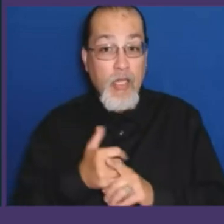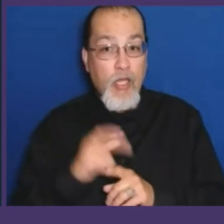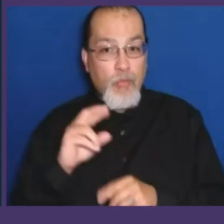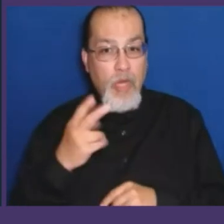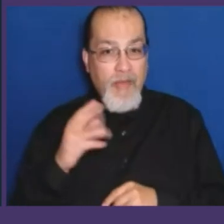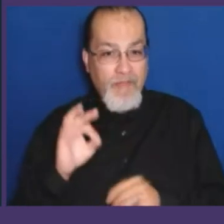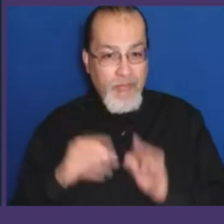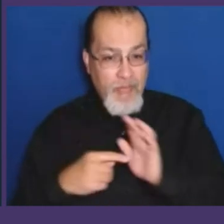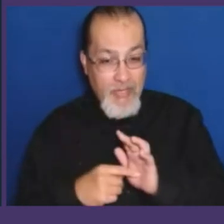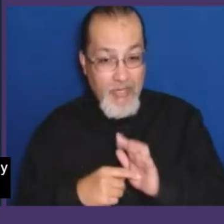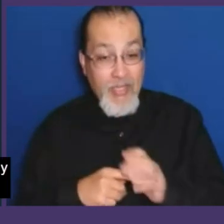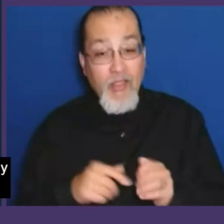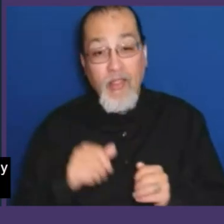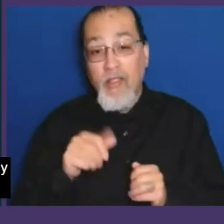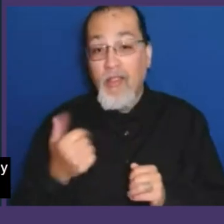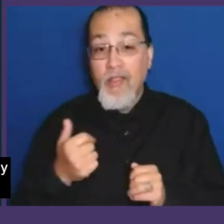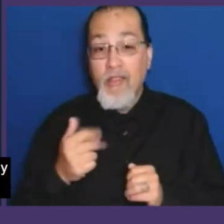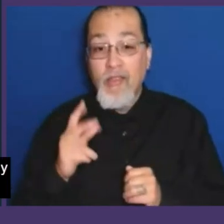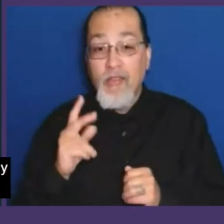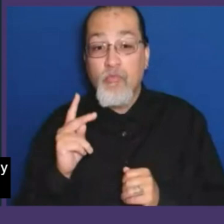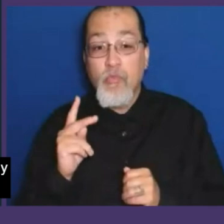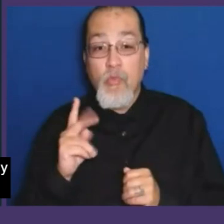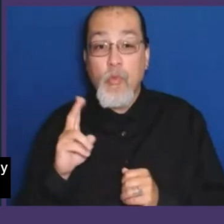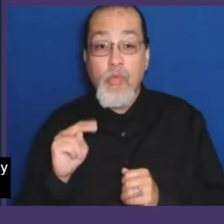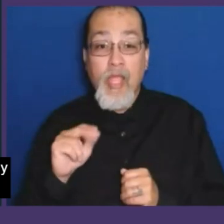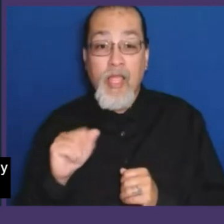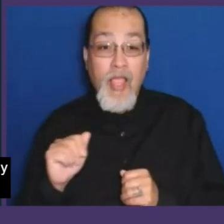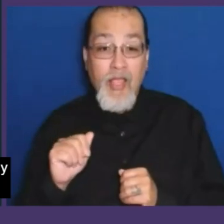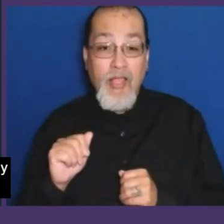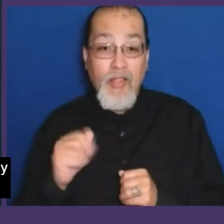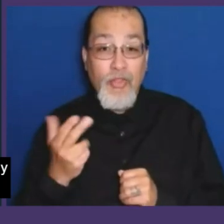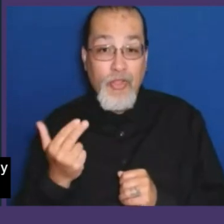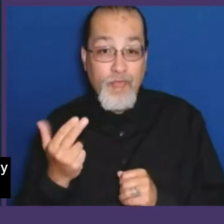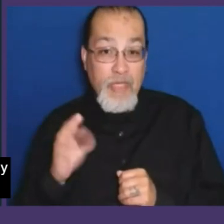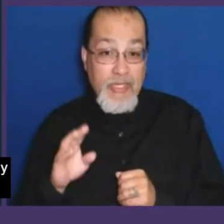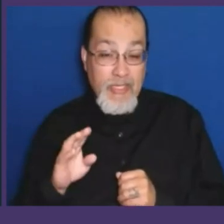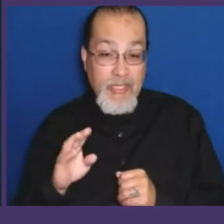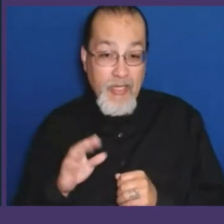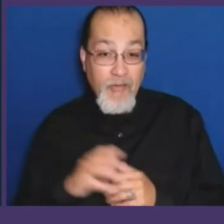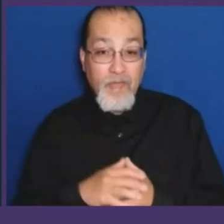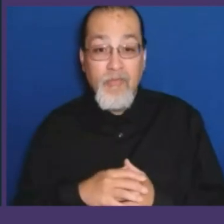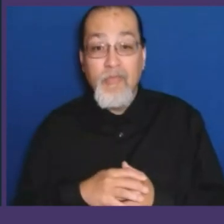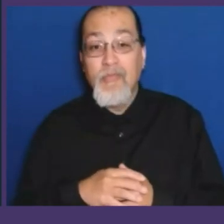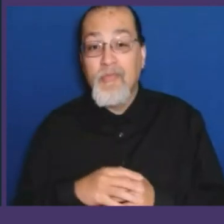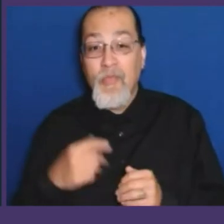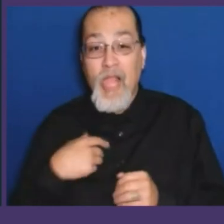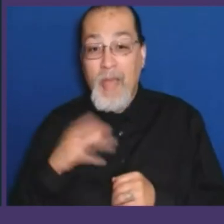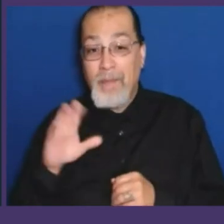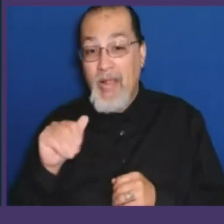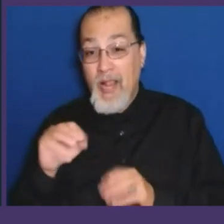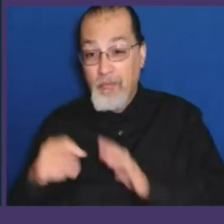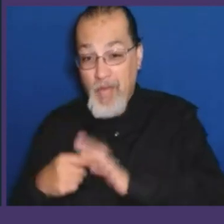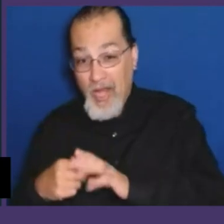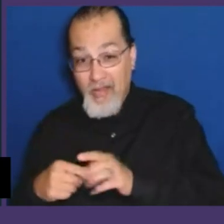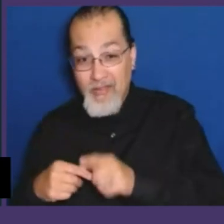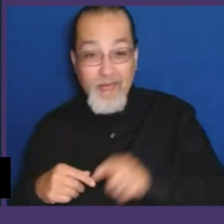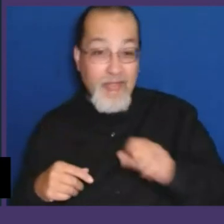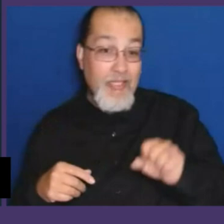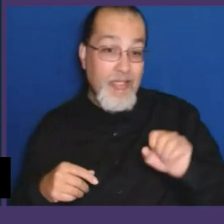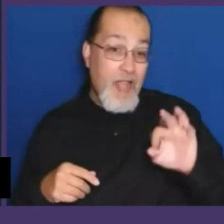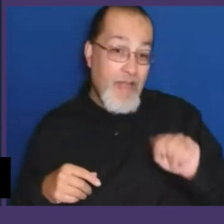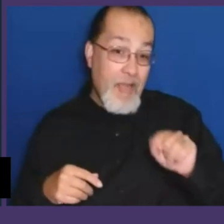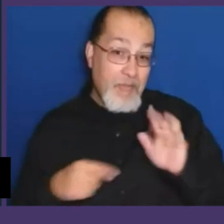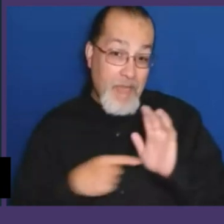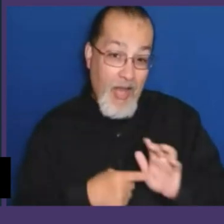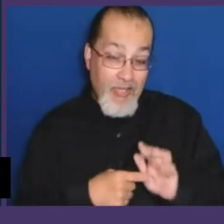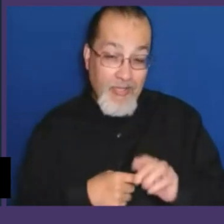are SFT models. So we have base models, SFT models, and RLHF models, and that's kind of like the state of things there.